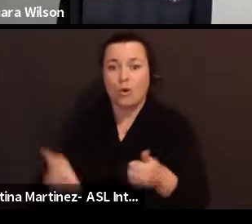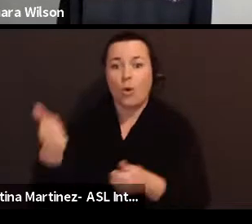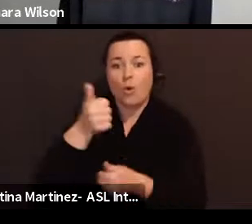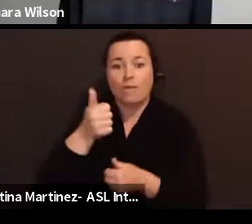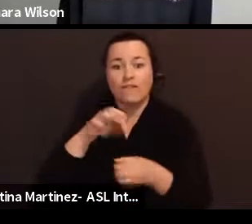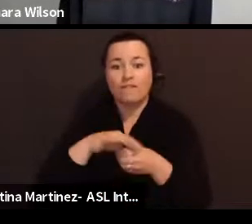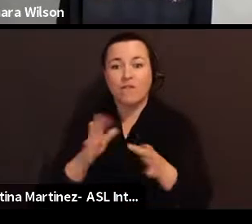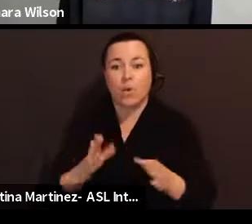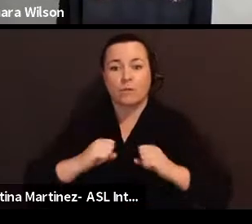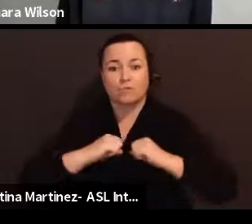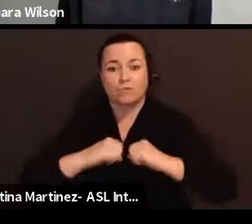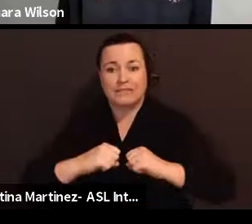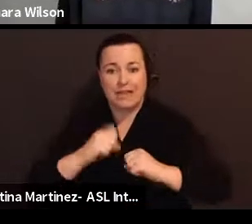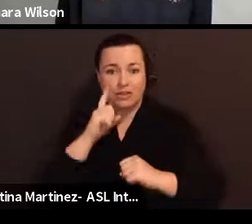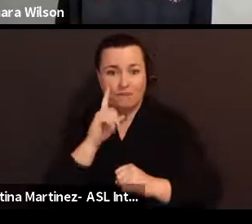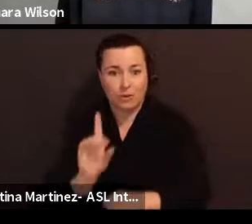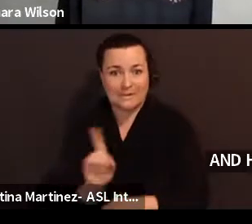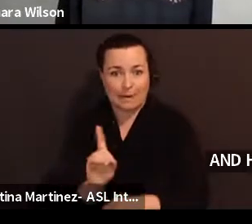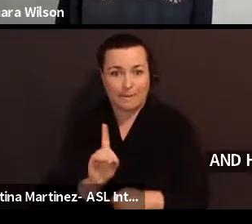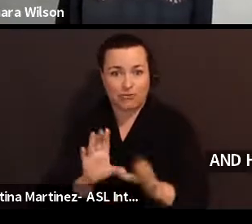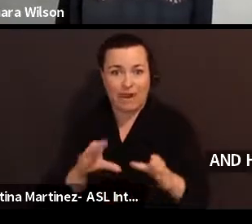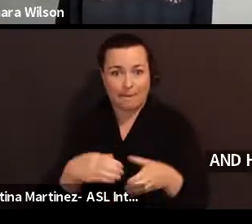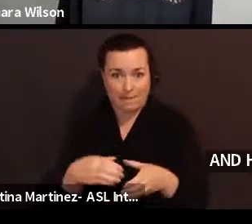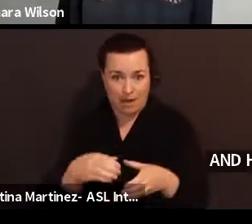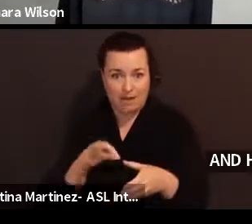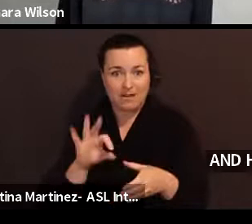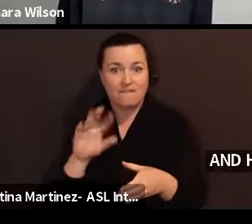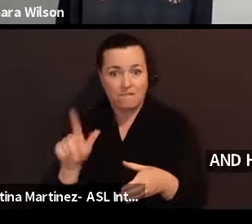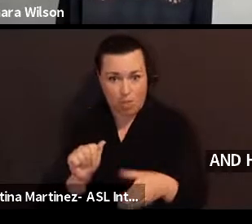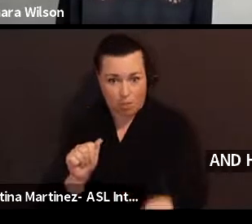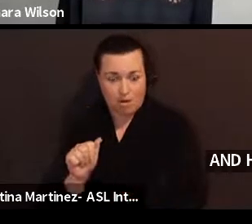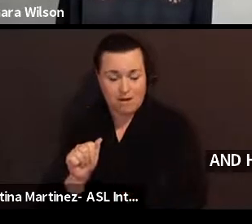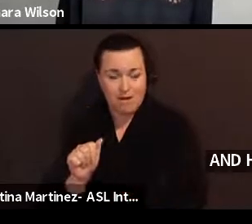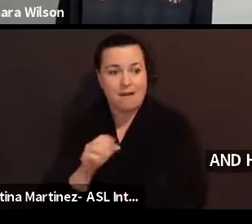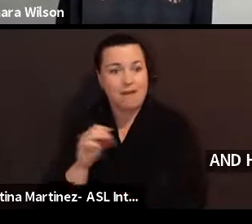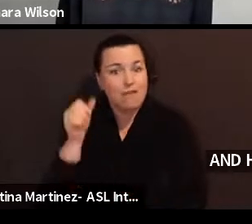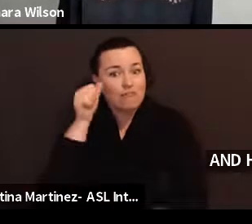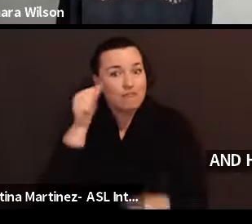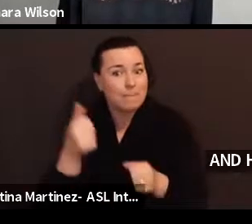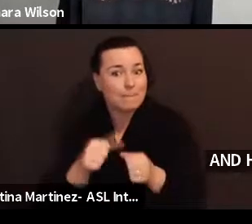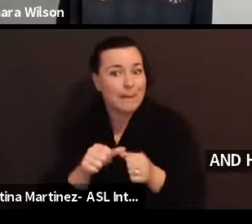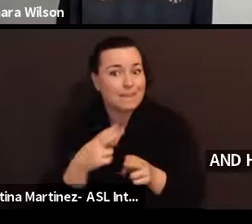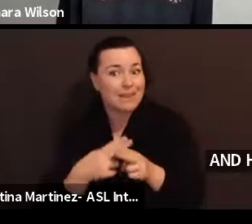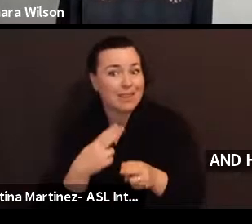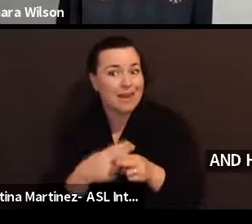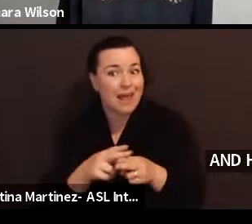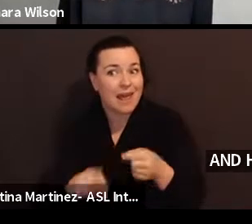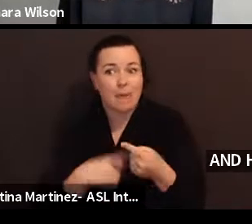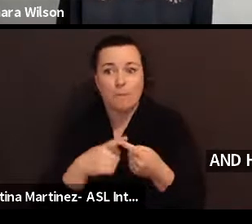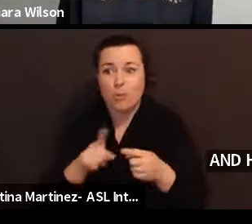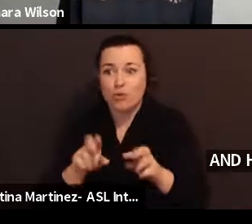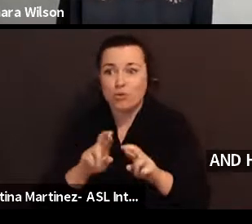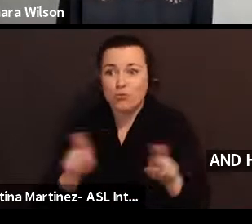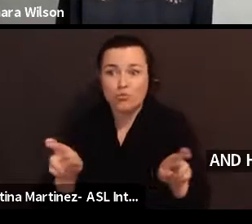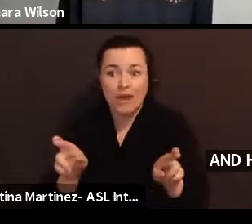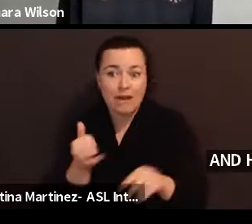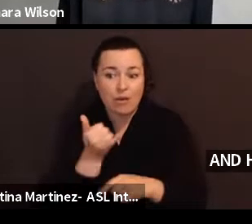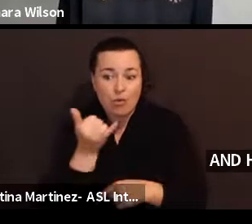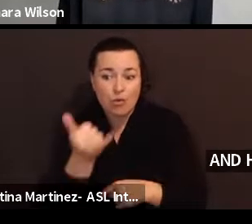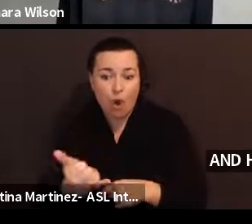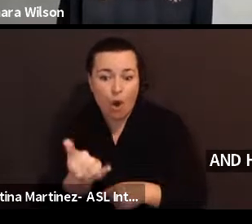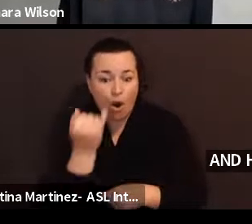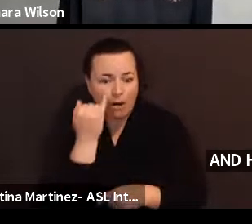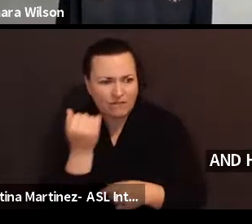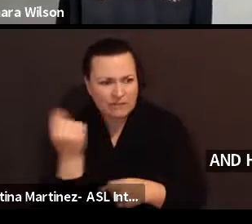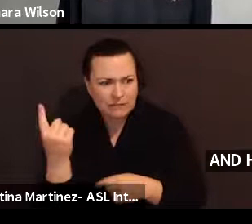Florida Democratic Party. And he is, remember the name. So when you get ready to make your call, if anything